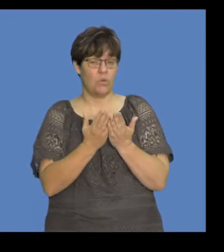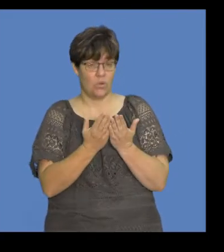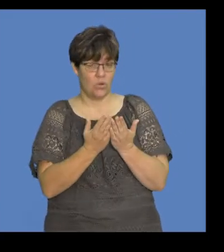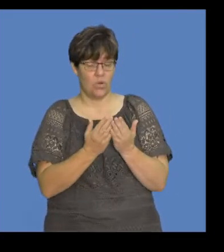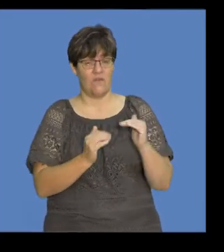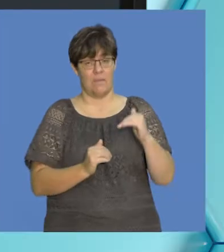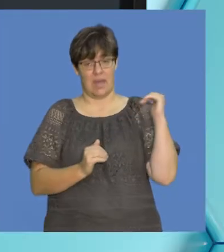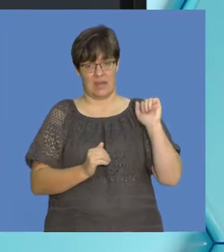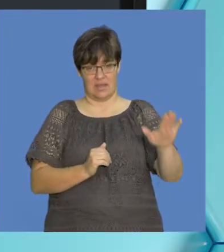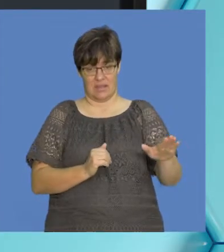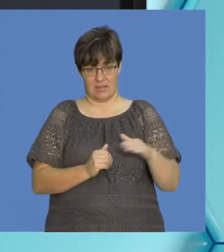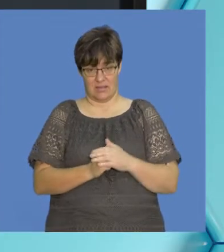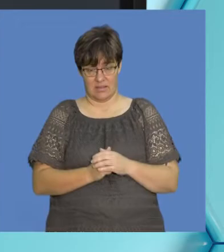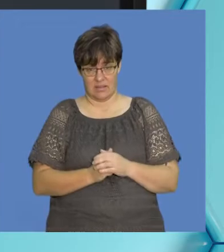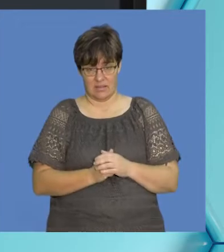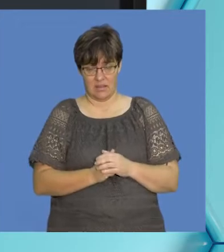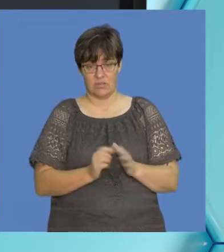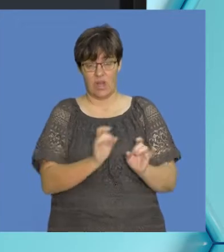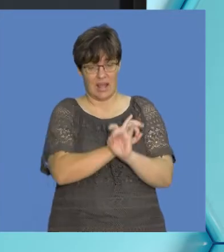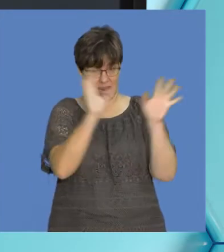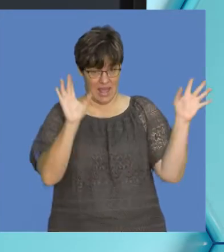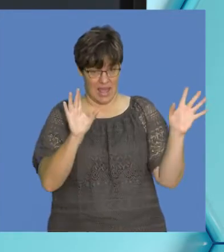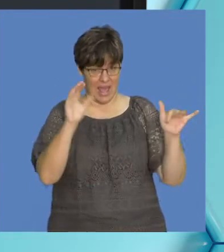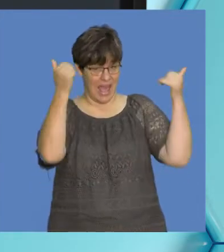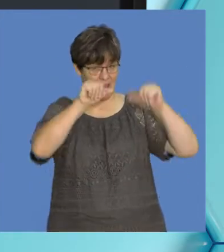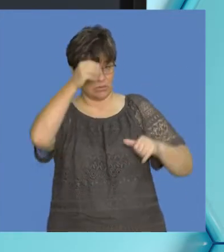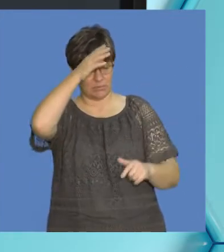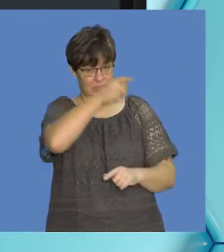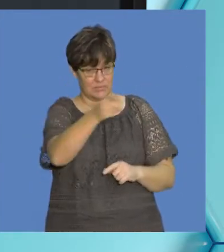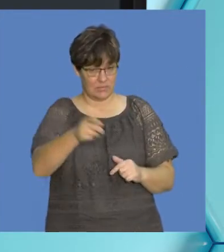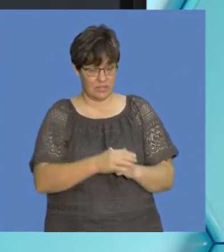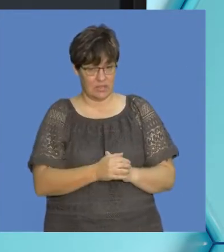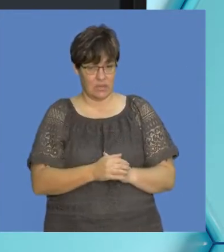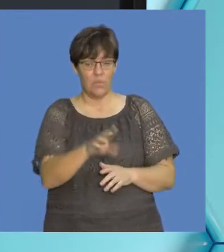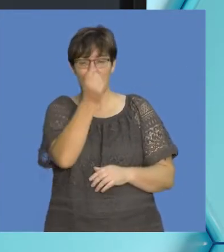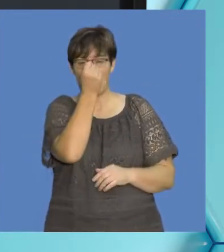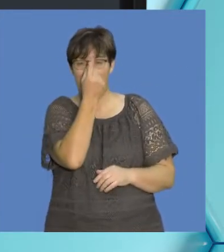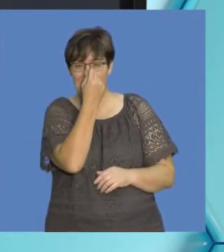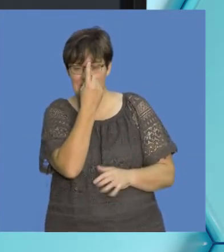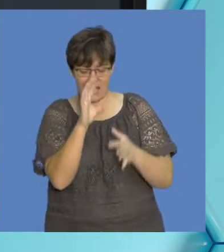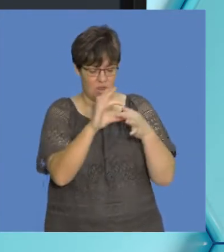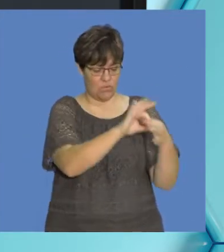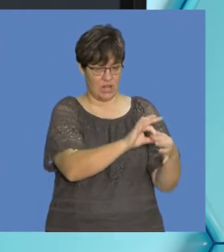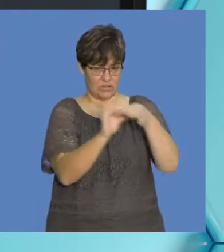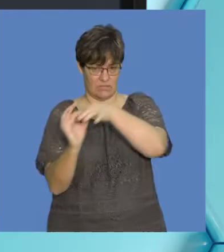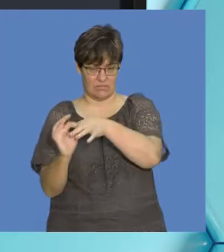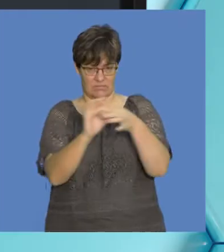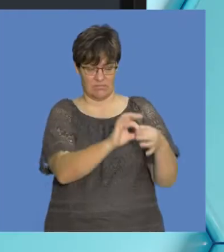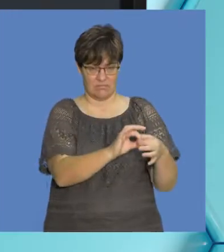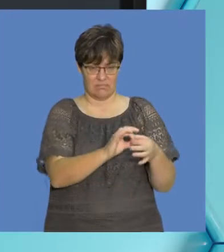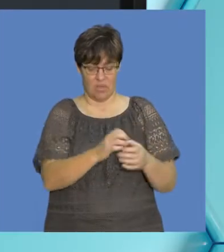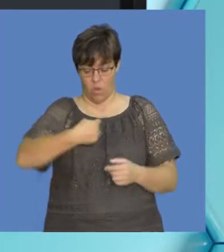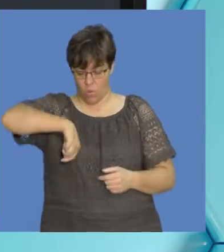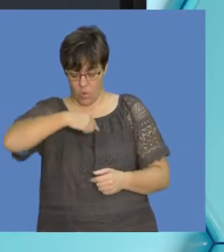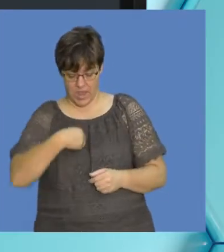the bank. So clearly, accounting boffins out there understand the relationship between us